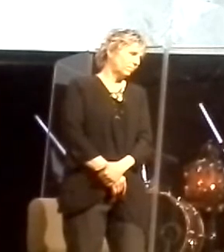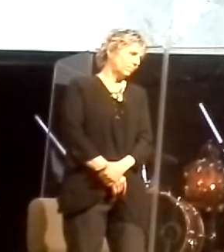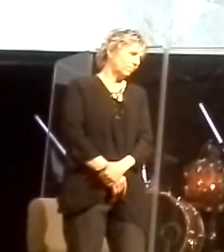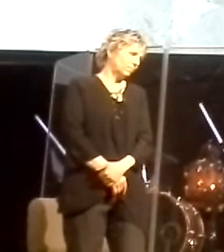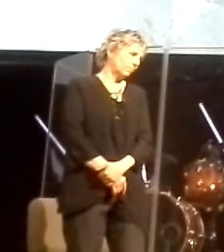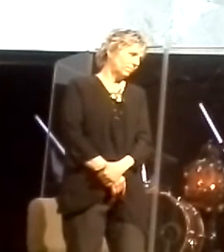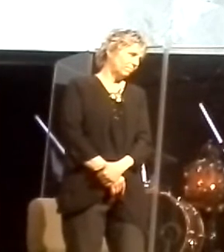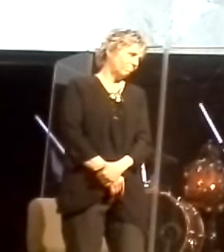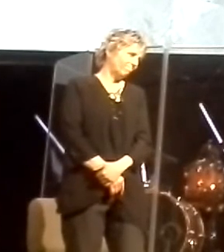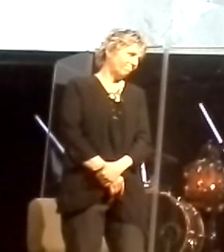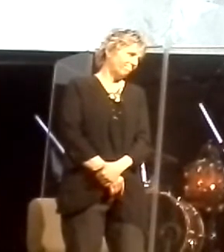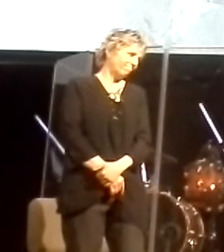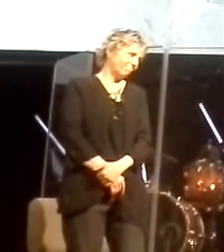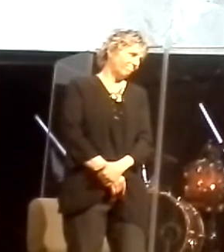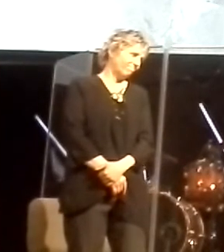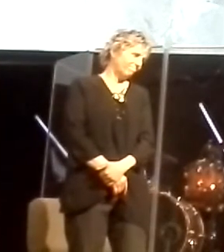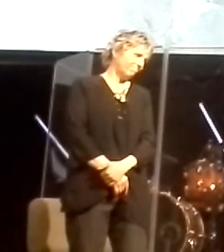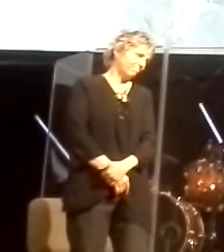Oh,